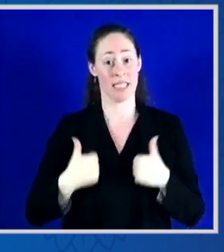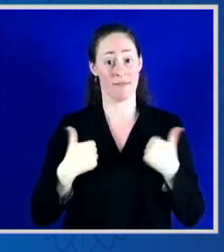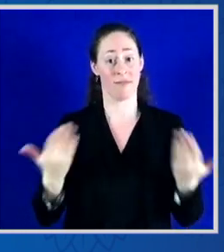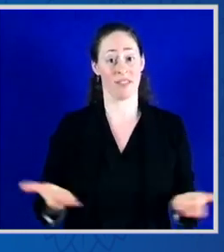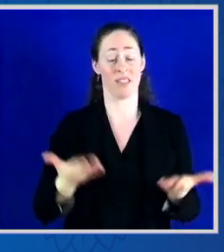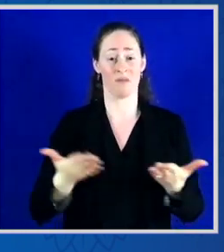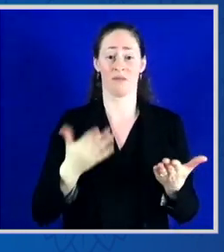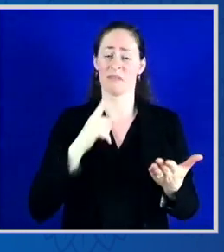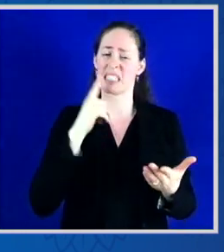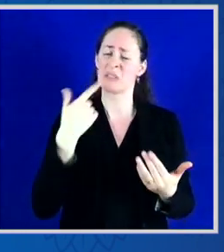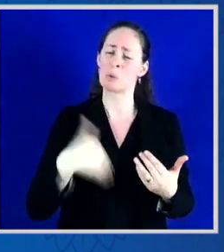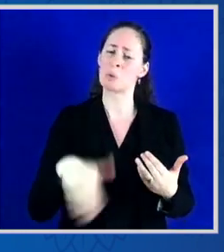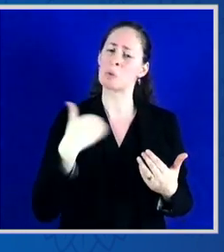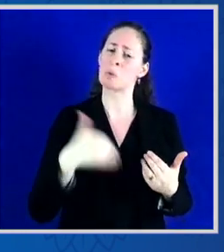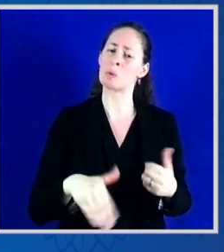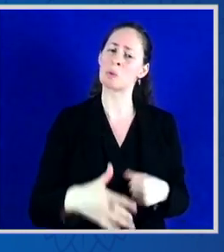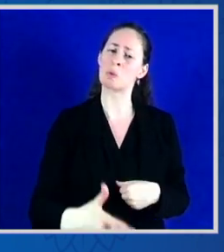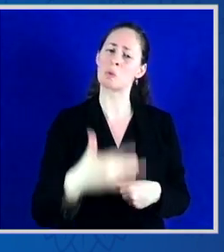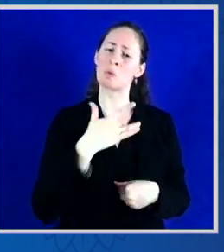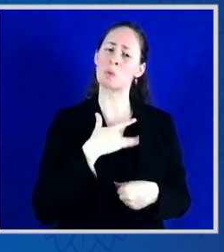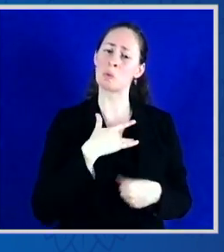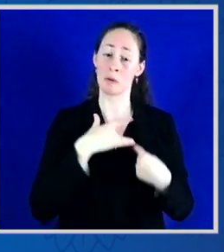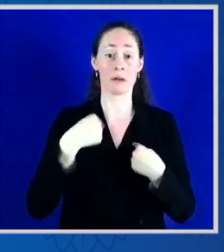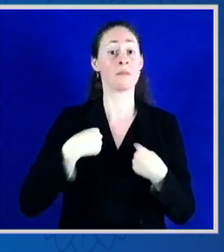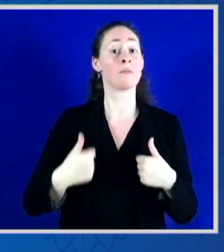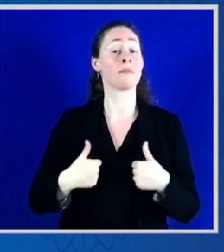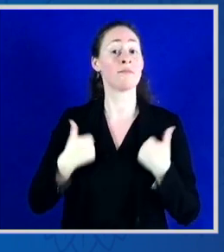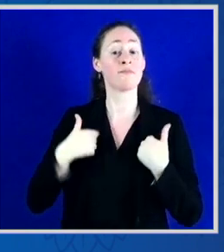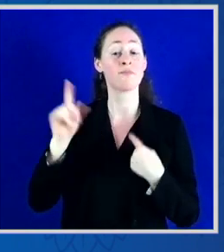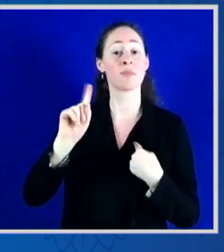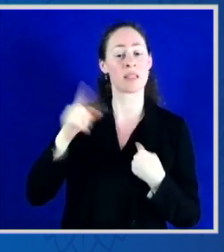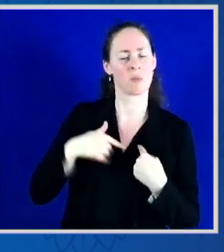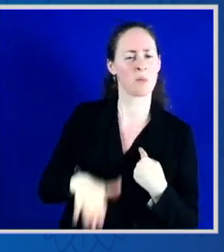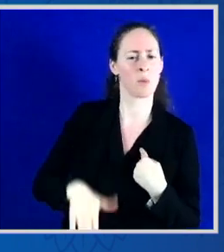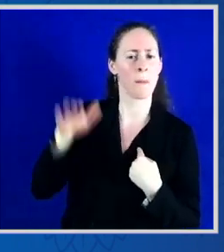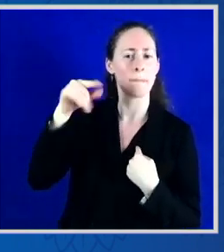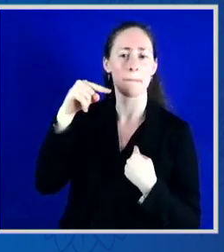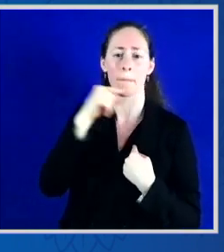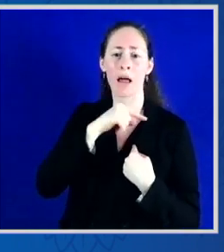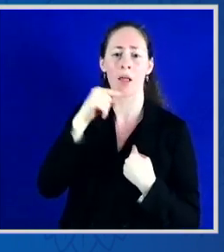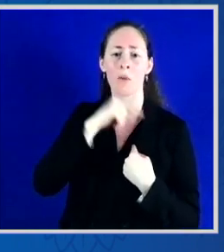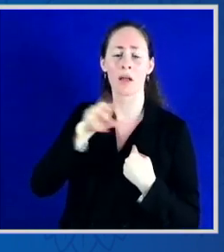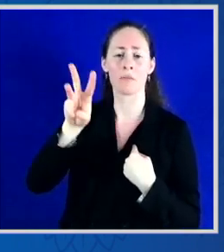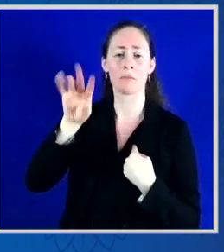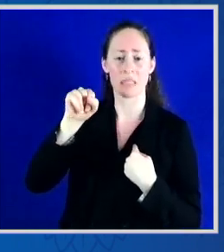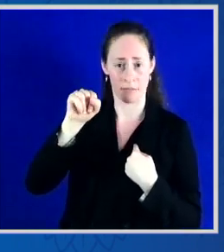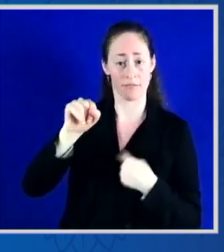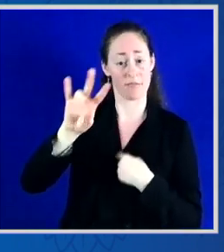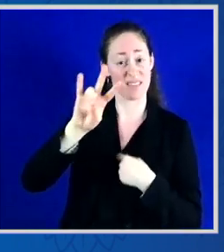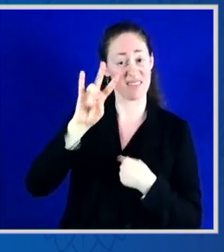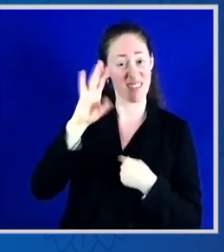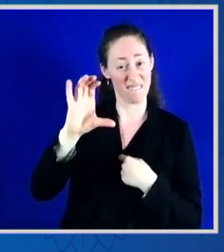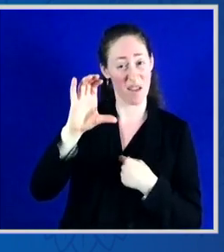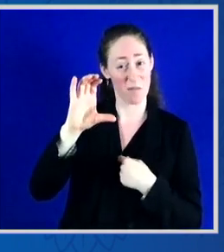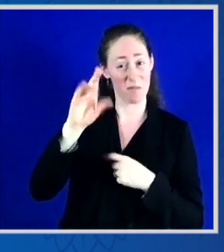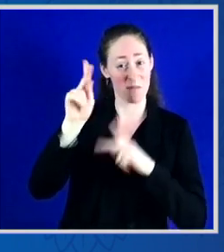in Milwaukee, last year, 700 people were shot in my city, 700.